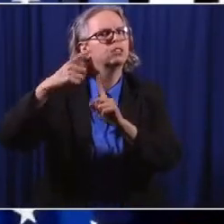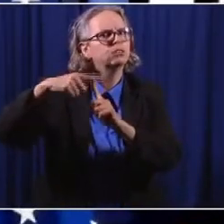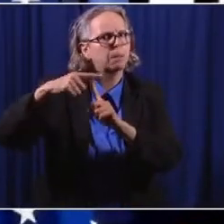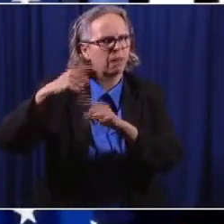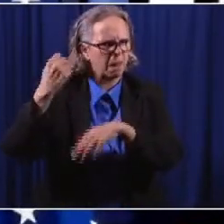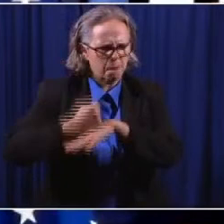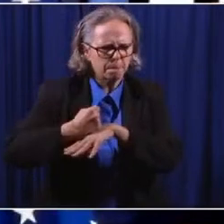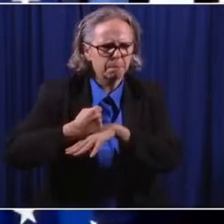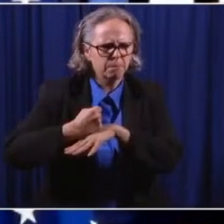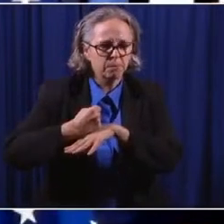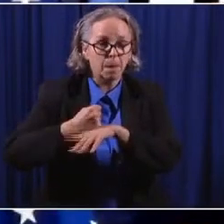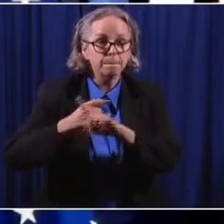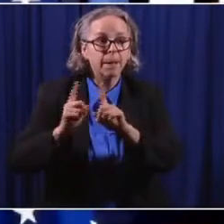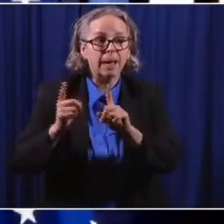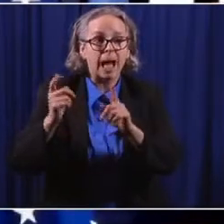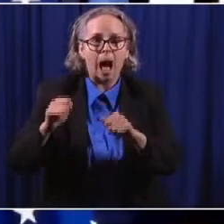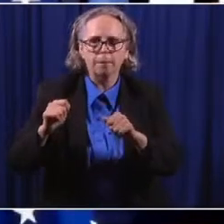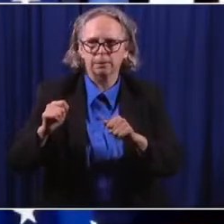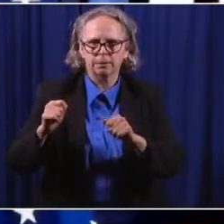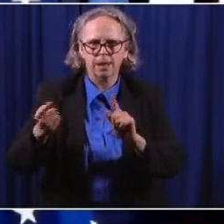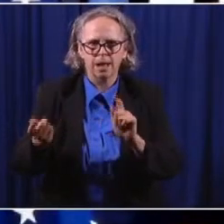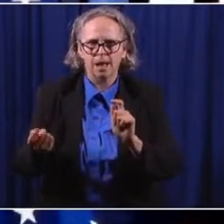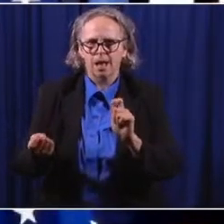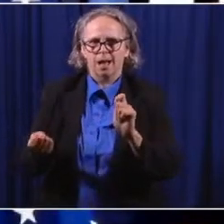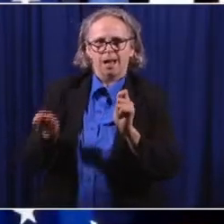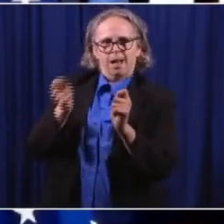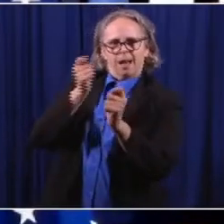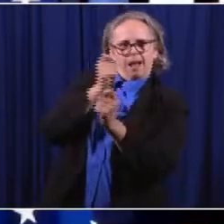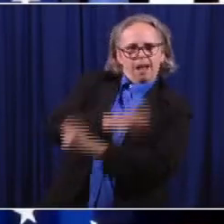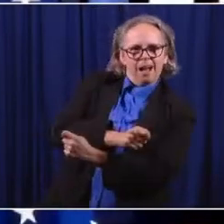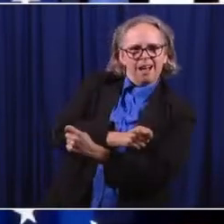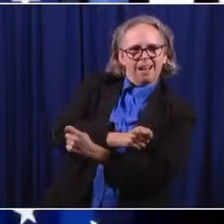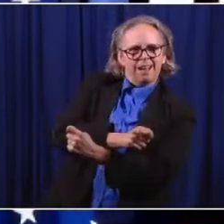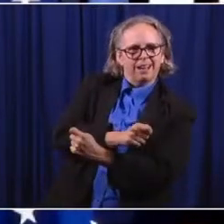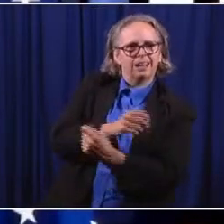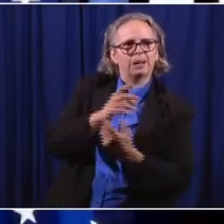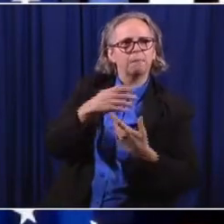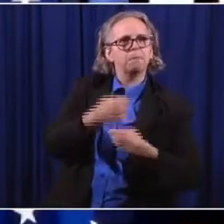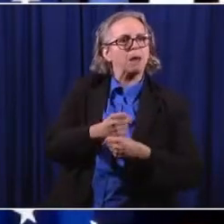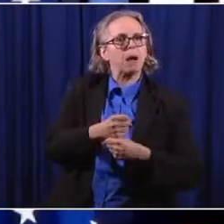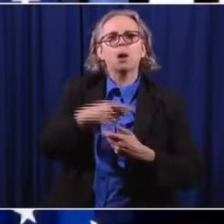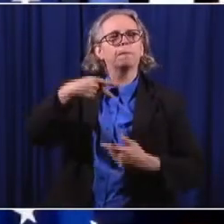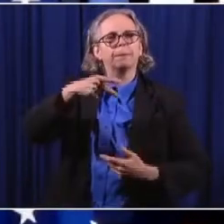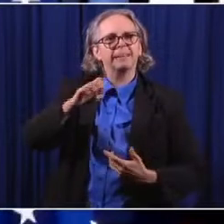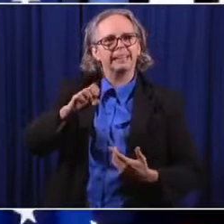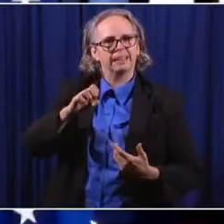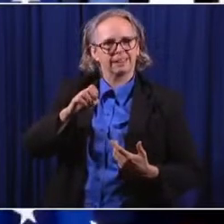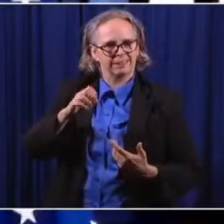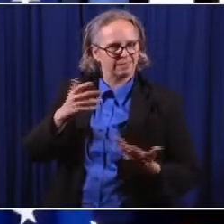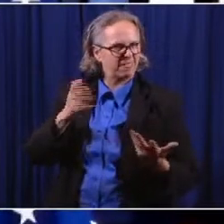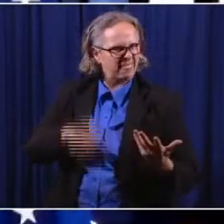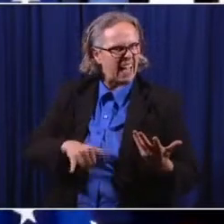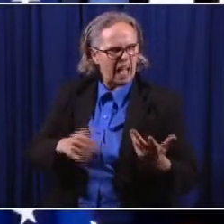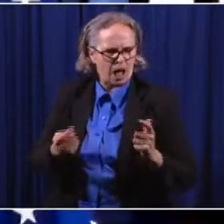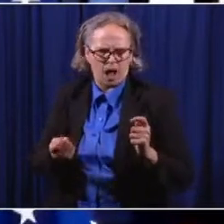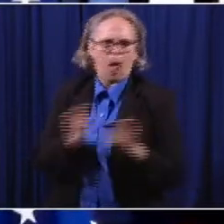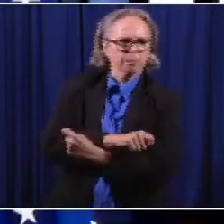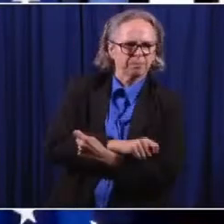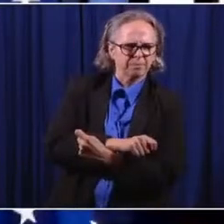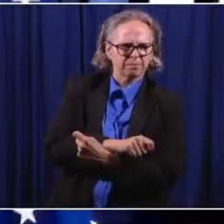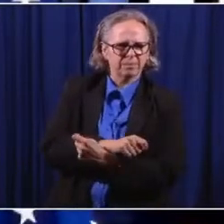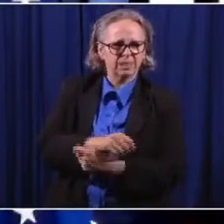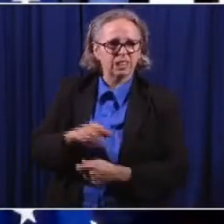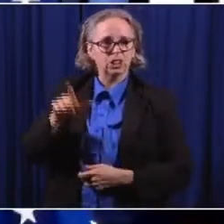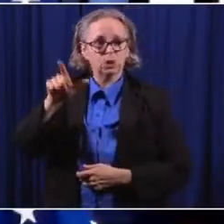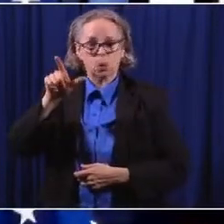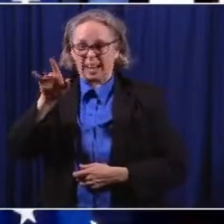rebounded with the production of PPE. And CAM was able to retain their 29 employees and added 15